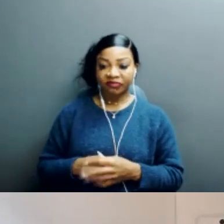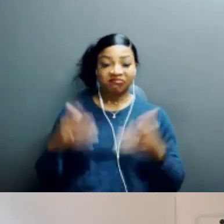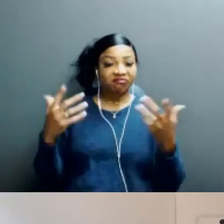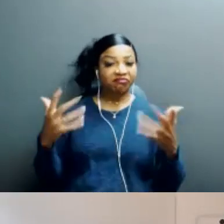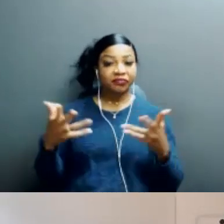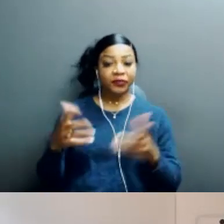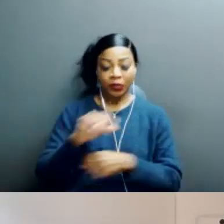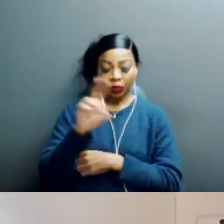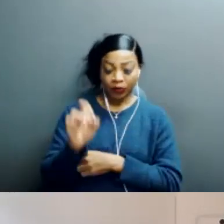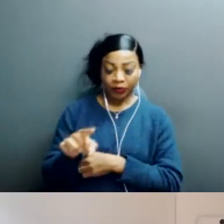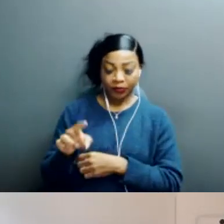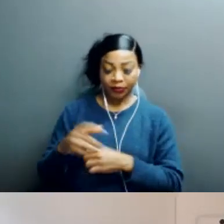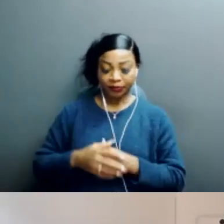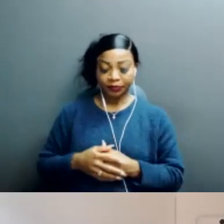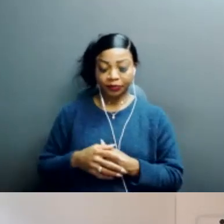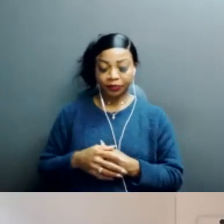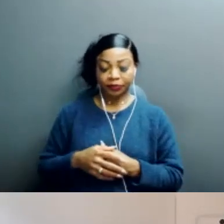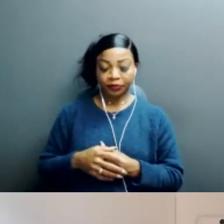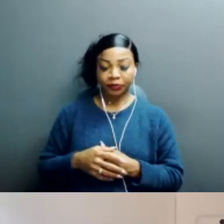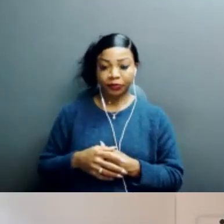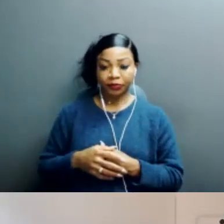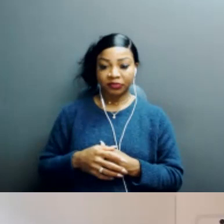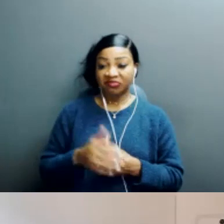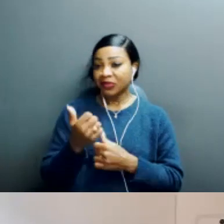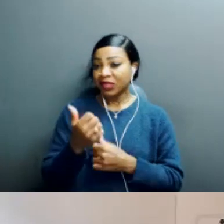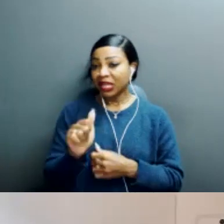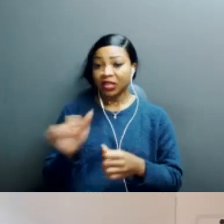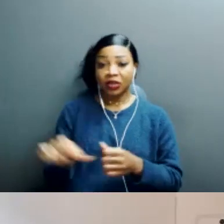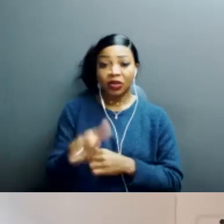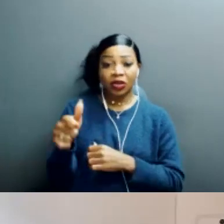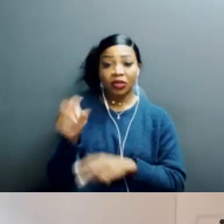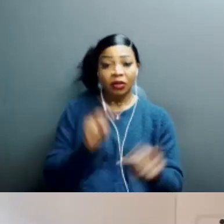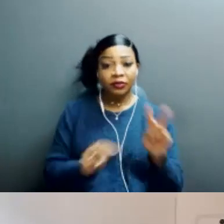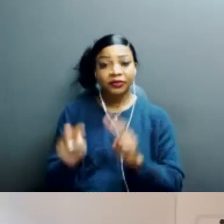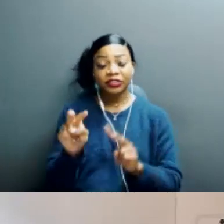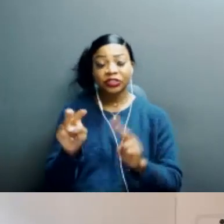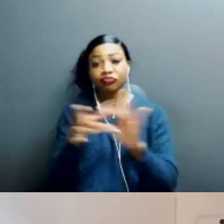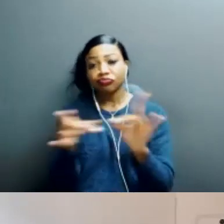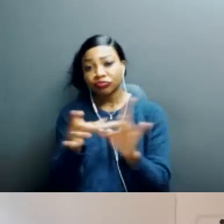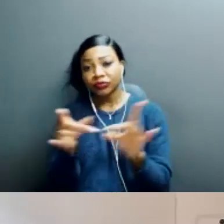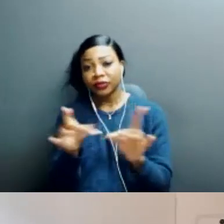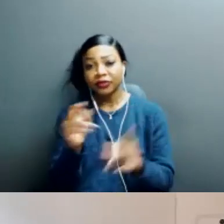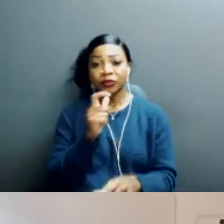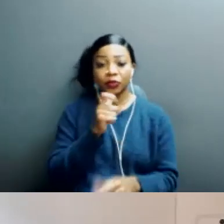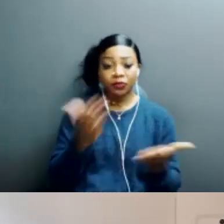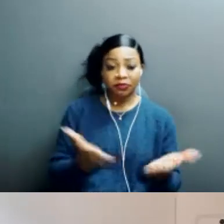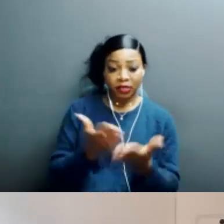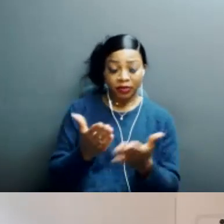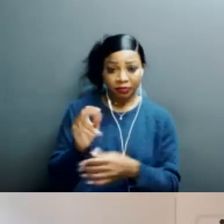open it up to the floor do you have any last comments or observations for the people who are with us